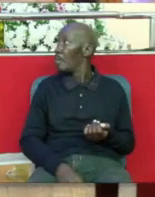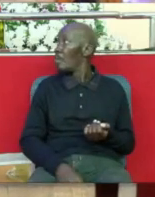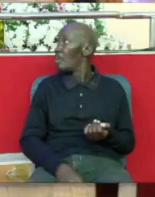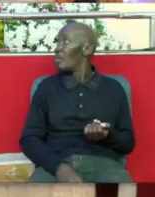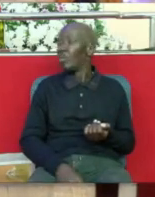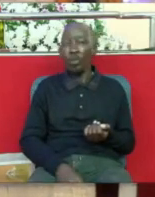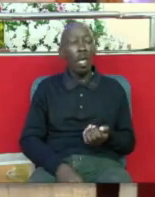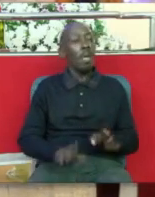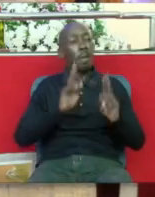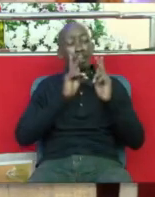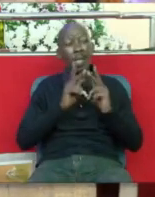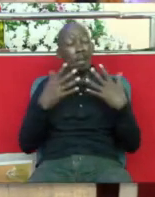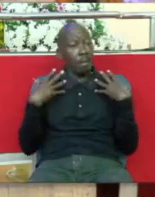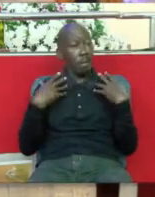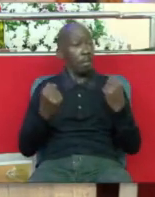Be pure.